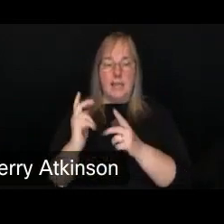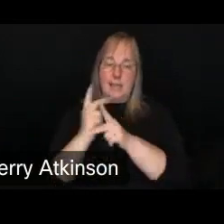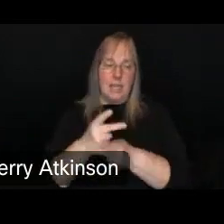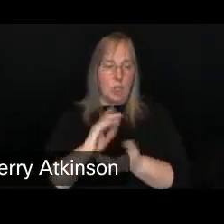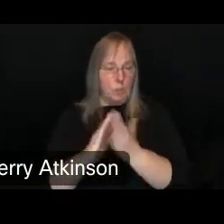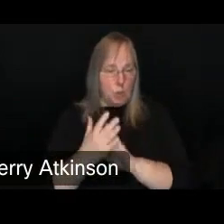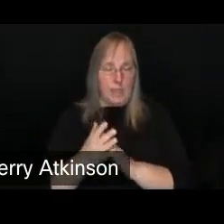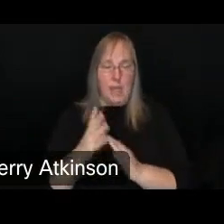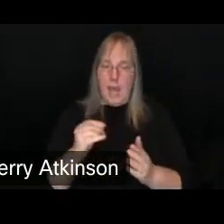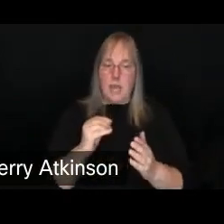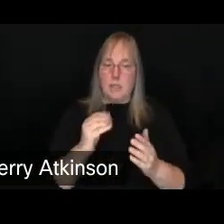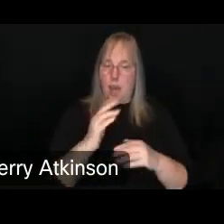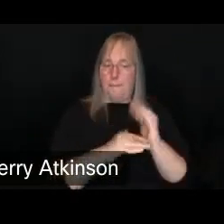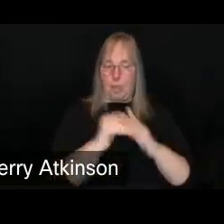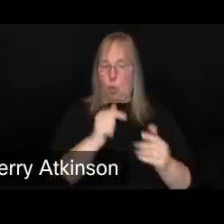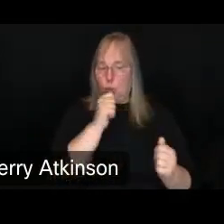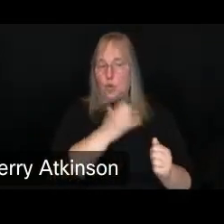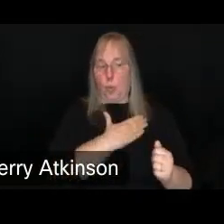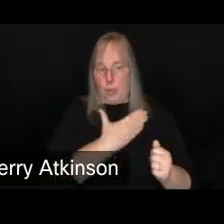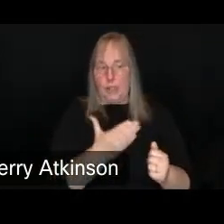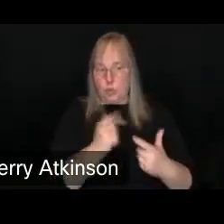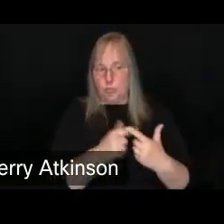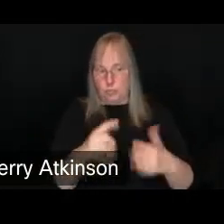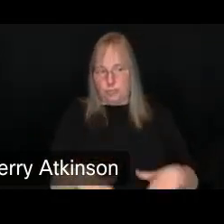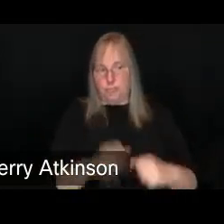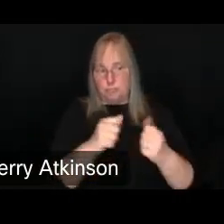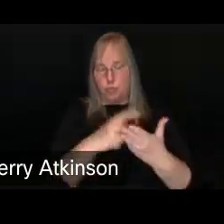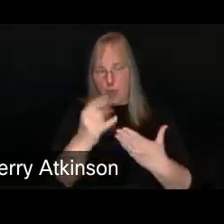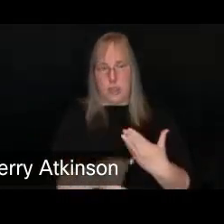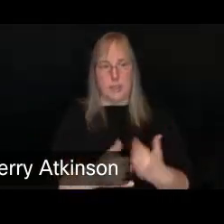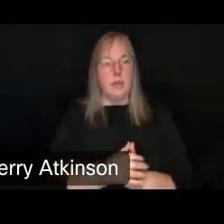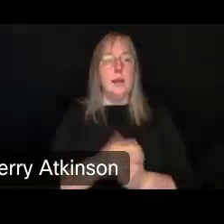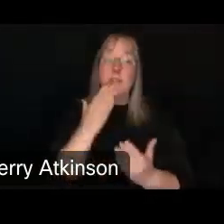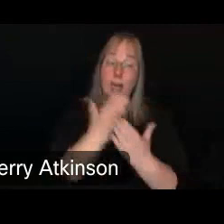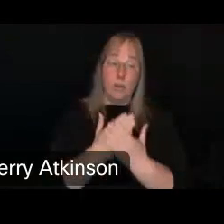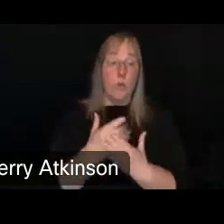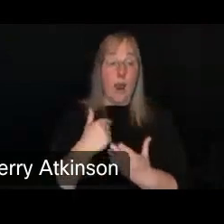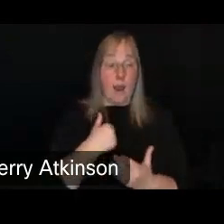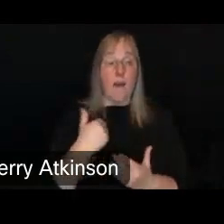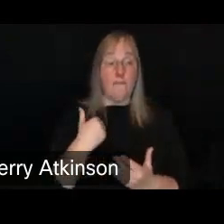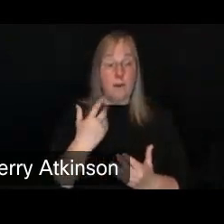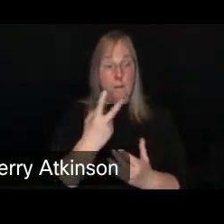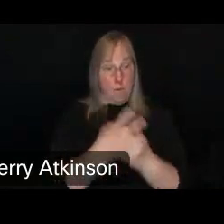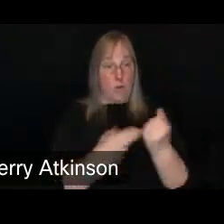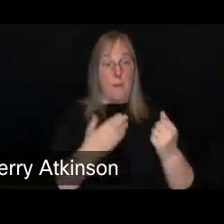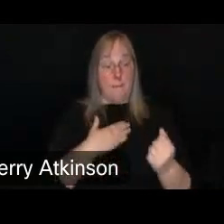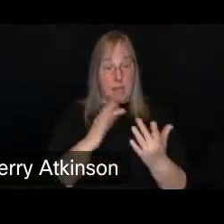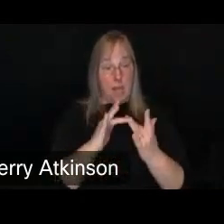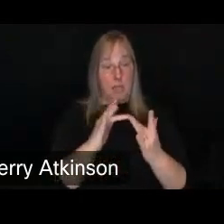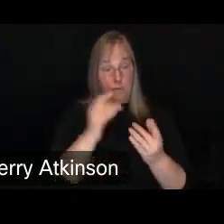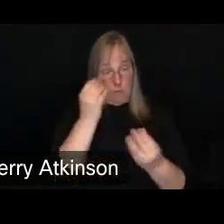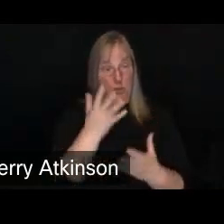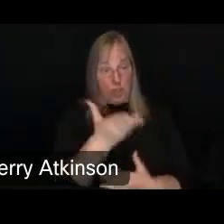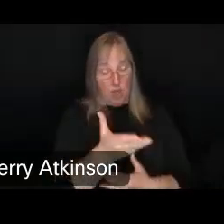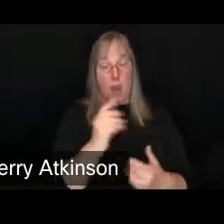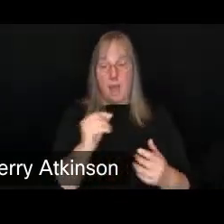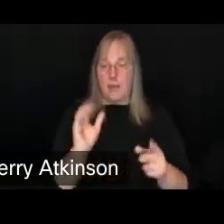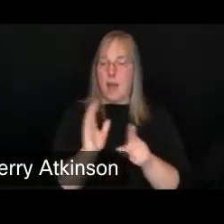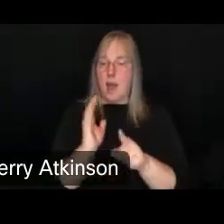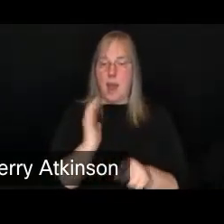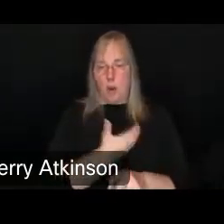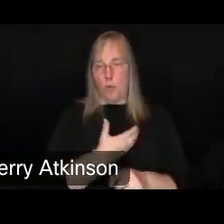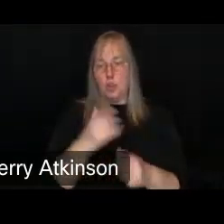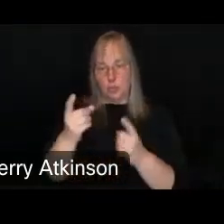forward. So thank you. I have both my contact information on the slide in addition to our director, Linda Eisenberg,